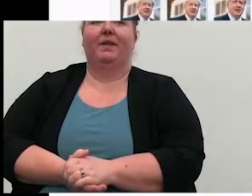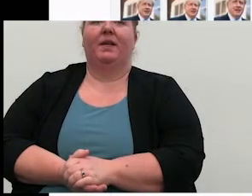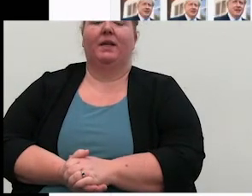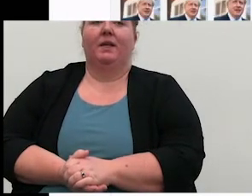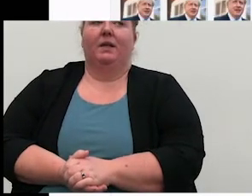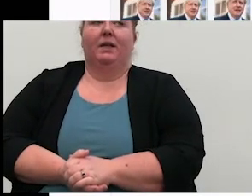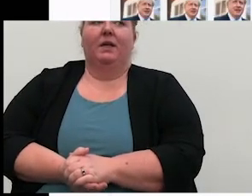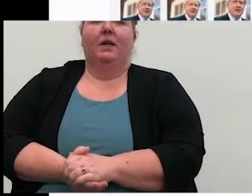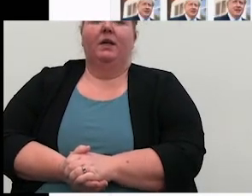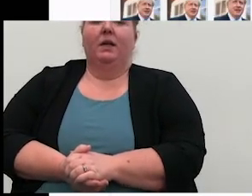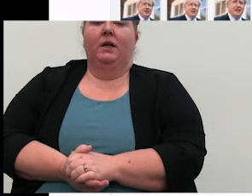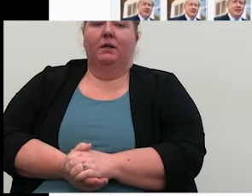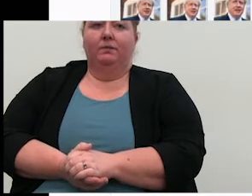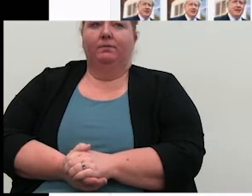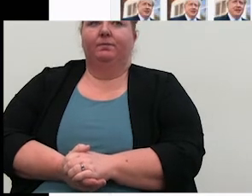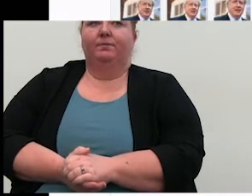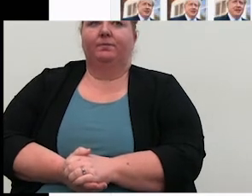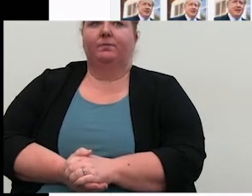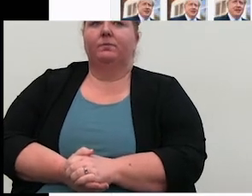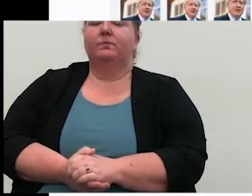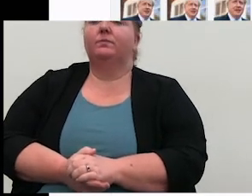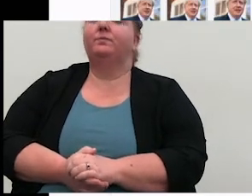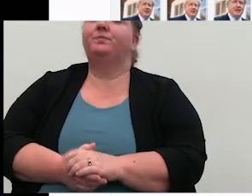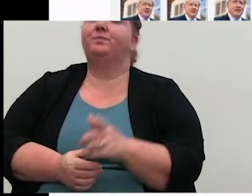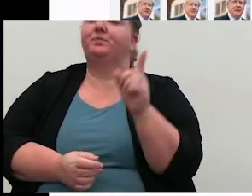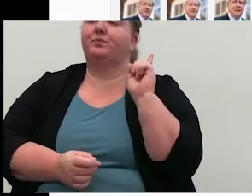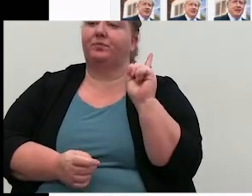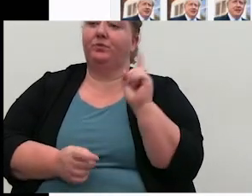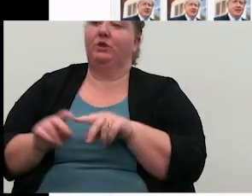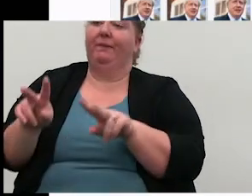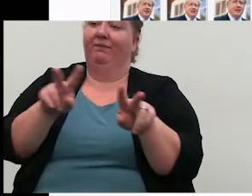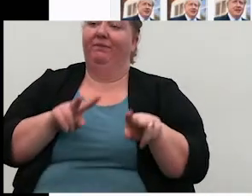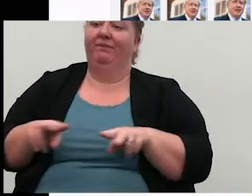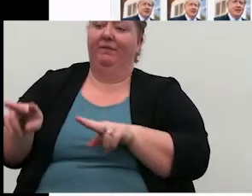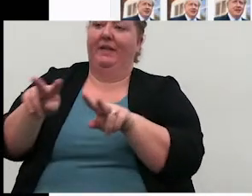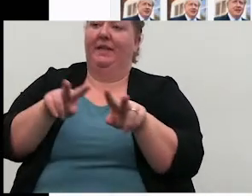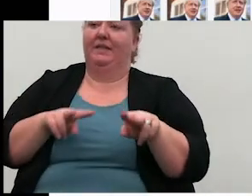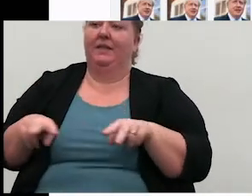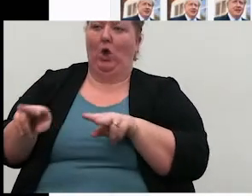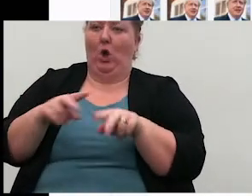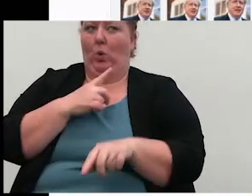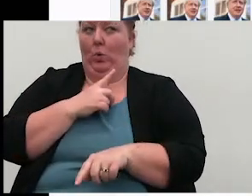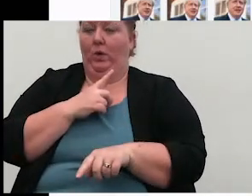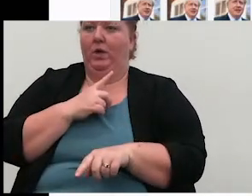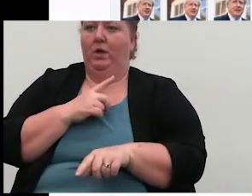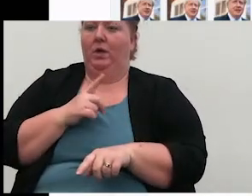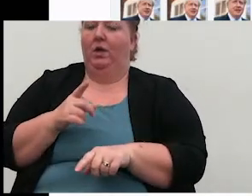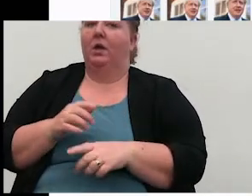So this one, even goes to stage 4, it's actually a video. I'm going to play the video.